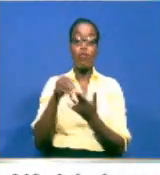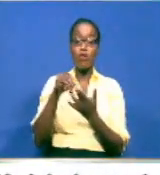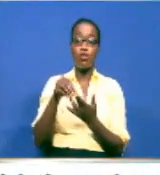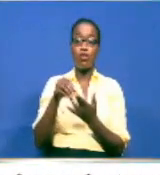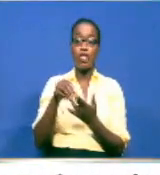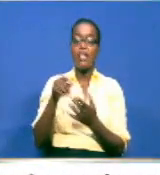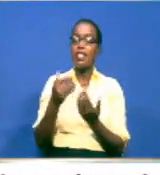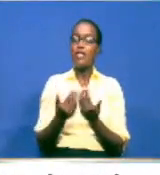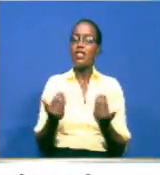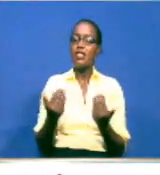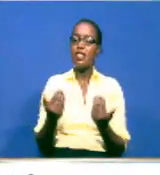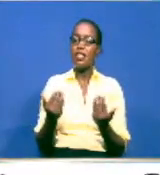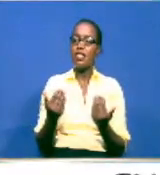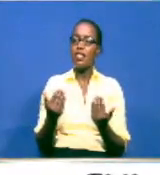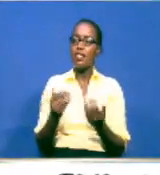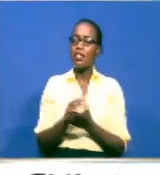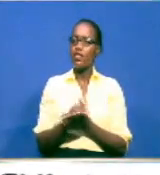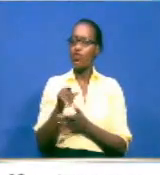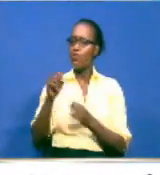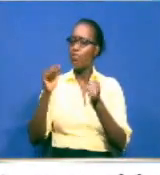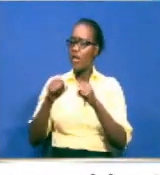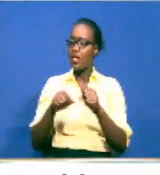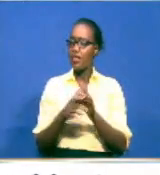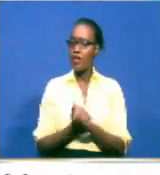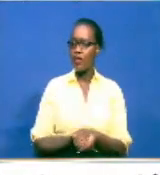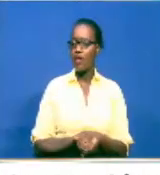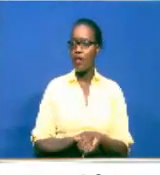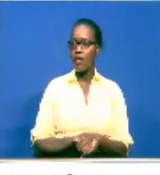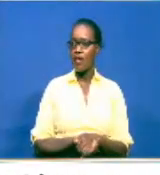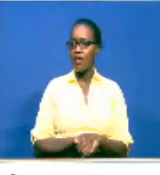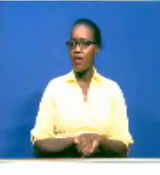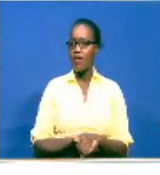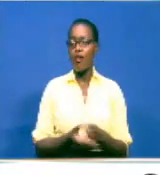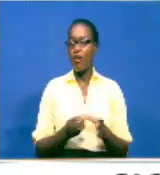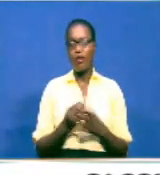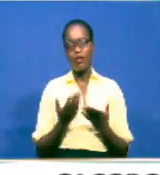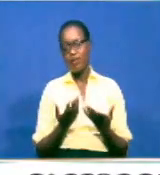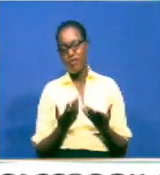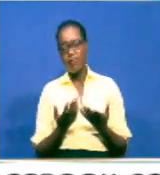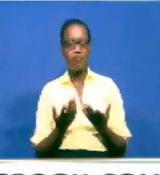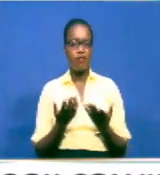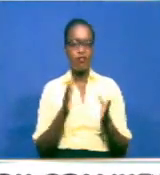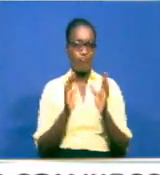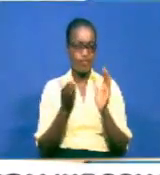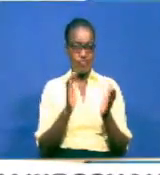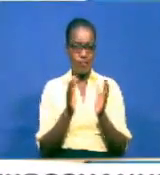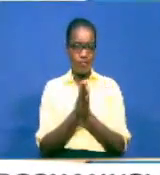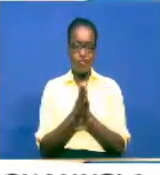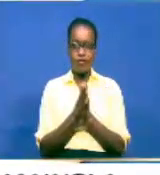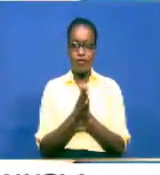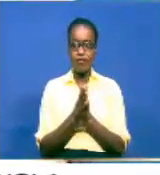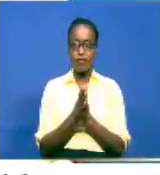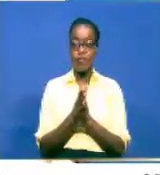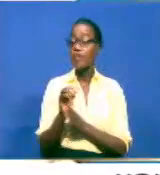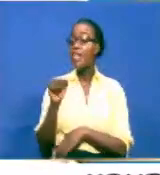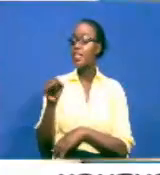kids. Do you concur with that? Or it has been comprehensive on the same? Yes, I want to say